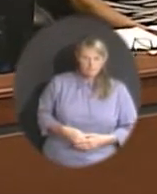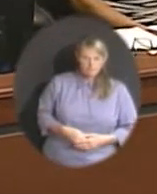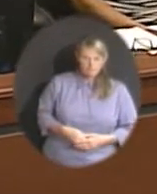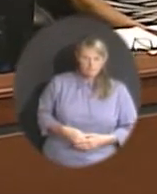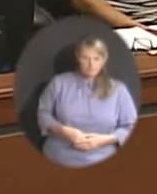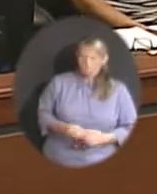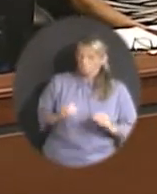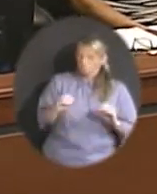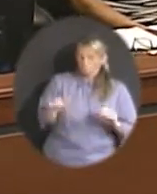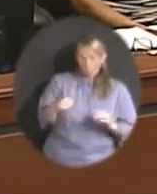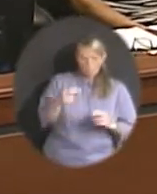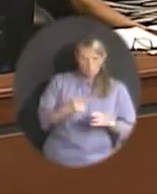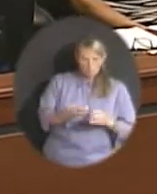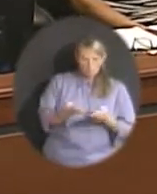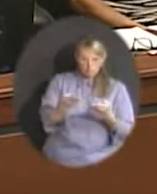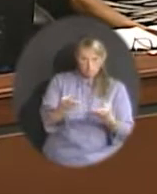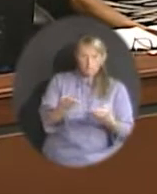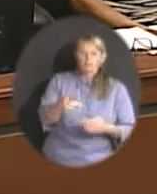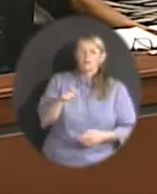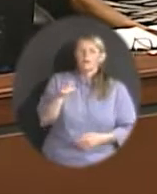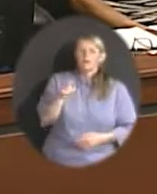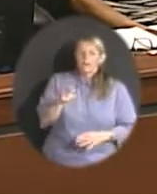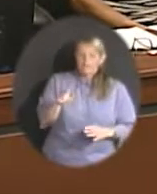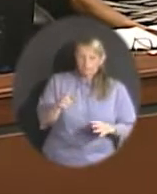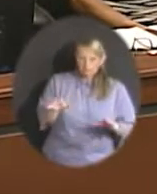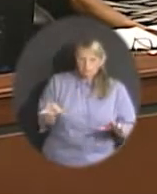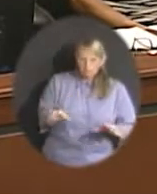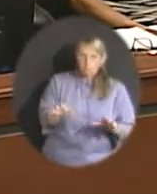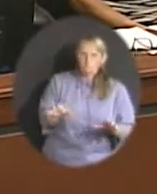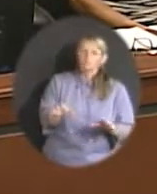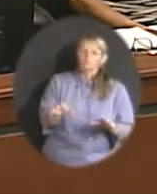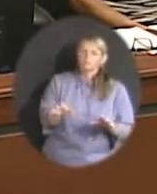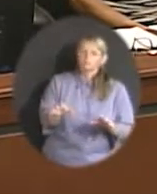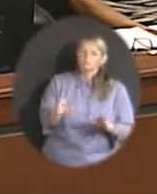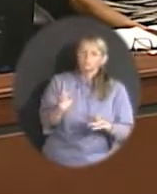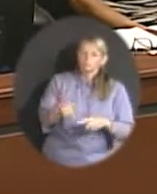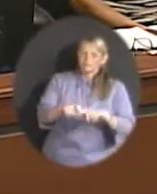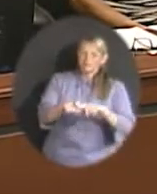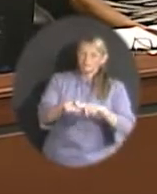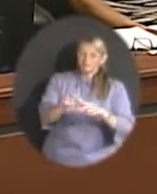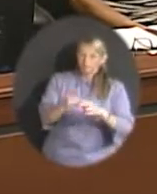If there are no other nominations, then I would need a motion to cease nominations.